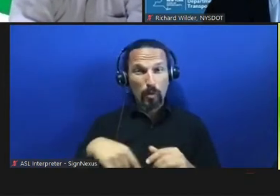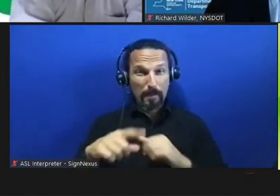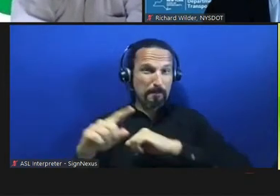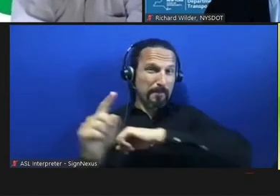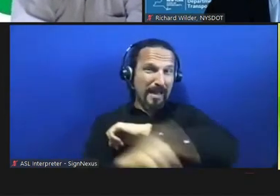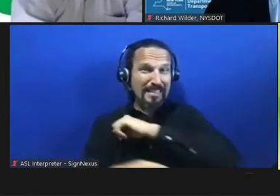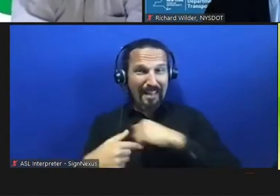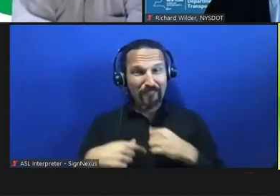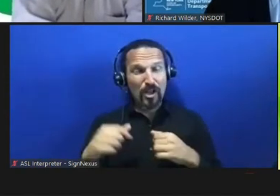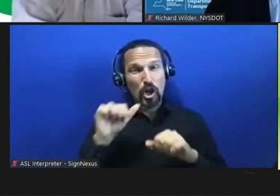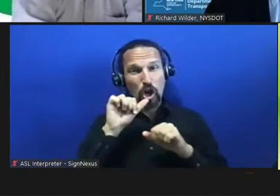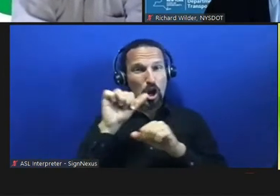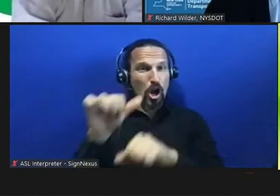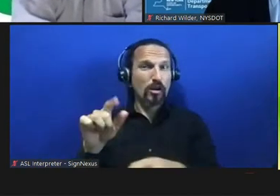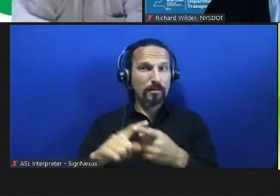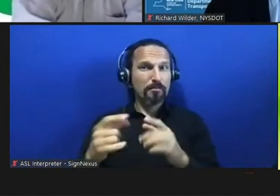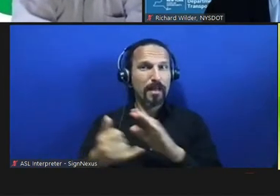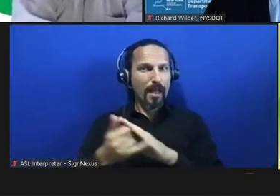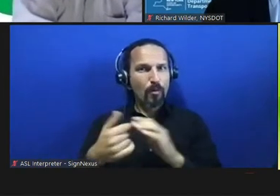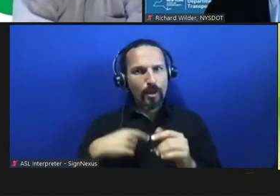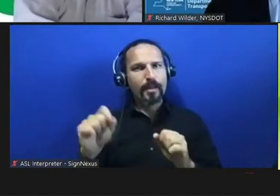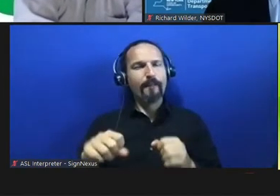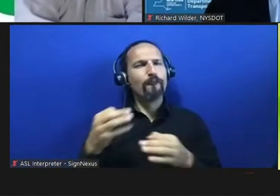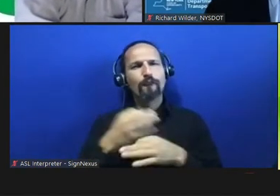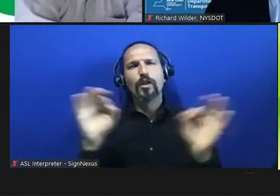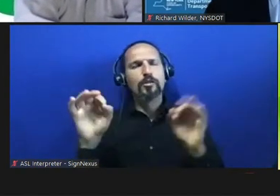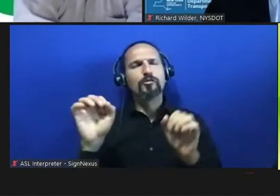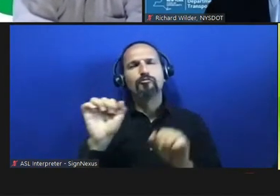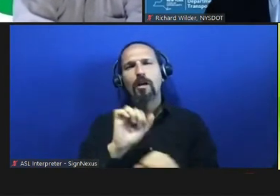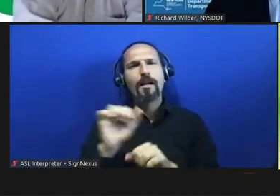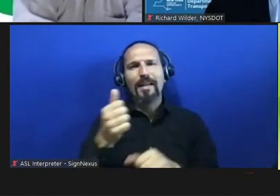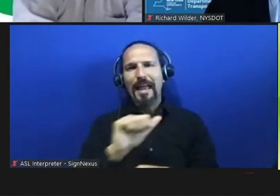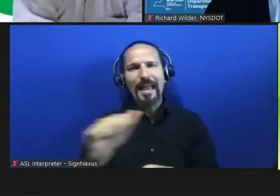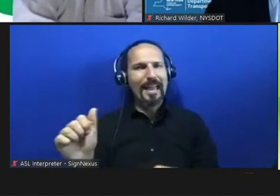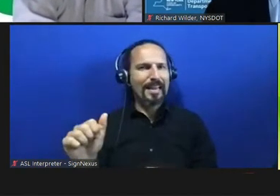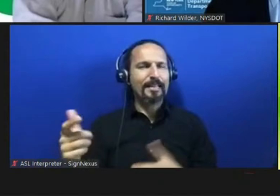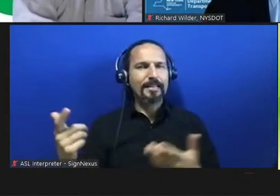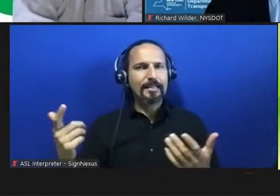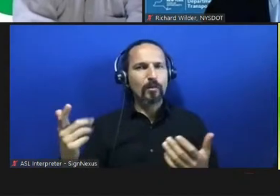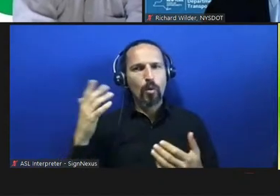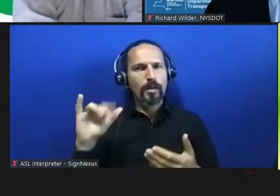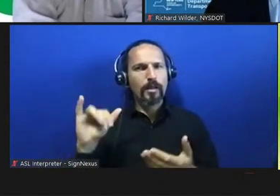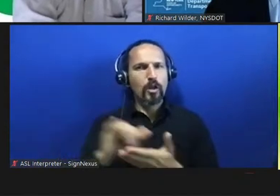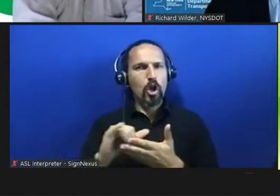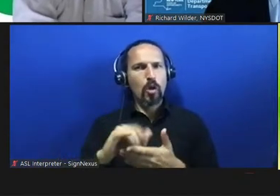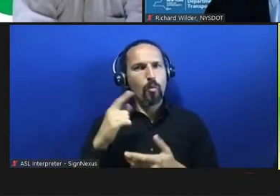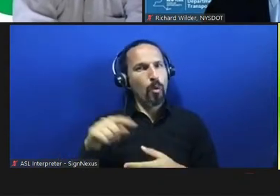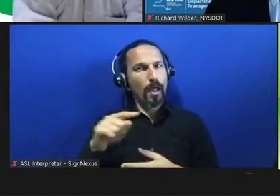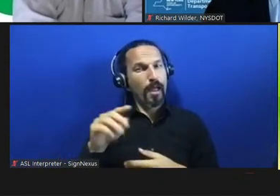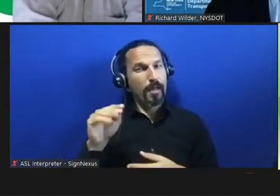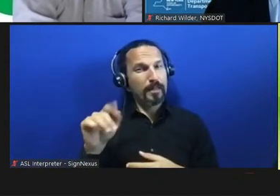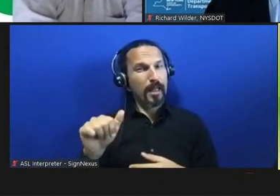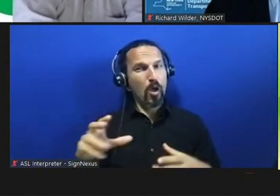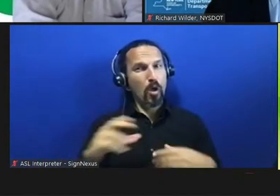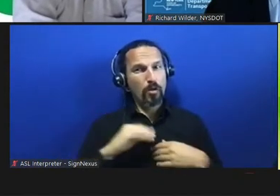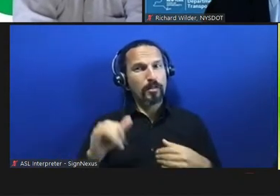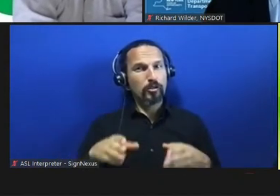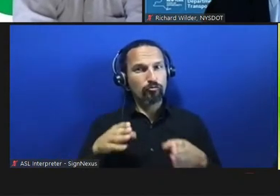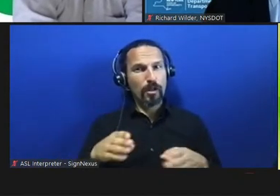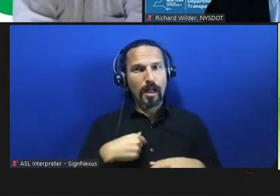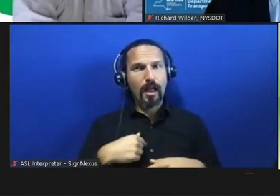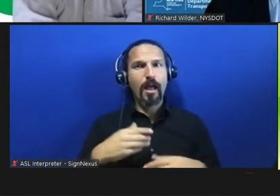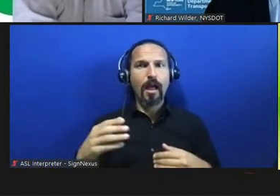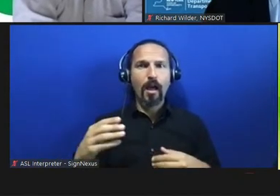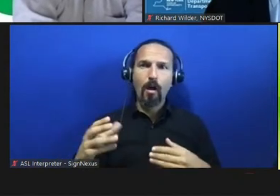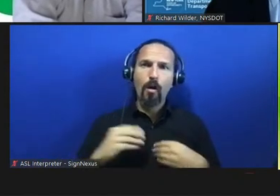to come to Manhattan that's ridiculous we should be able to drive wherever we want to we live in New York and since when does the MK own the city street I pay property tax I own a